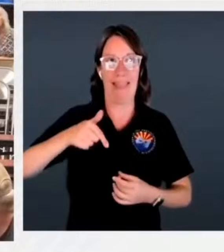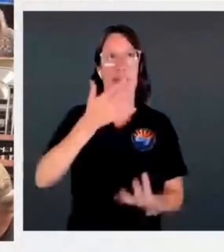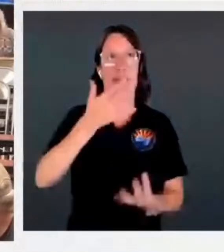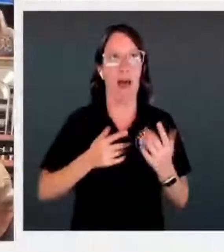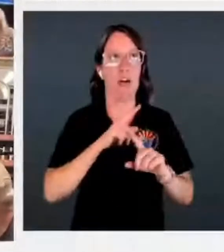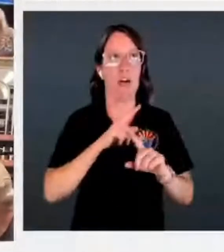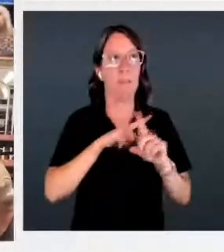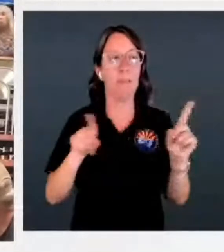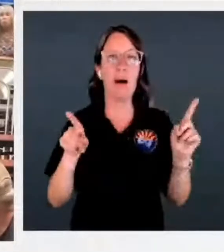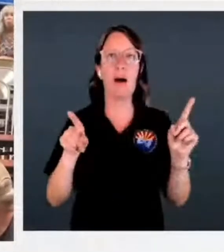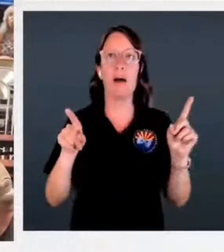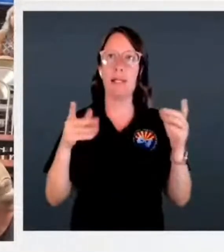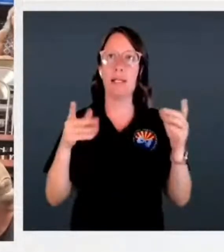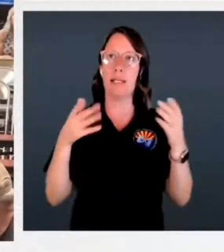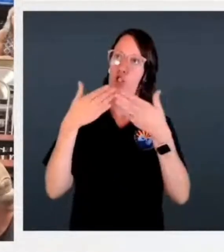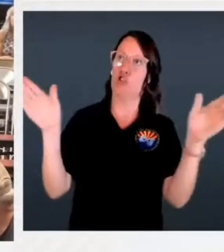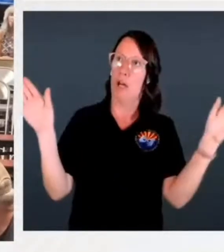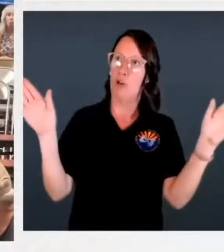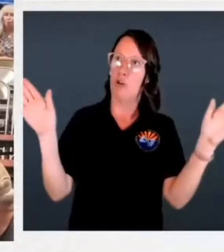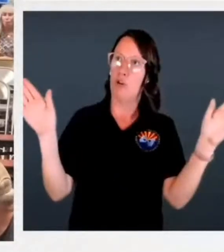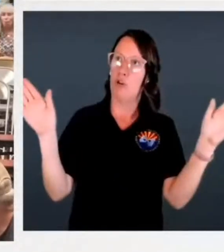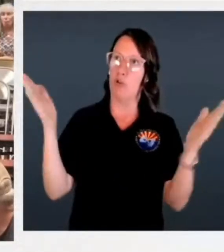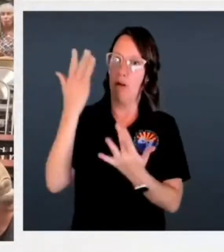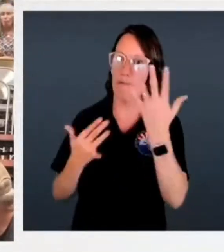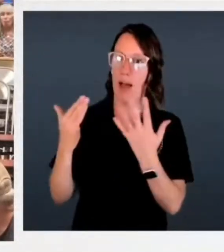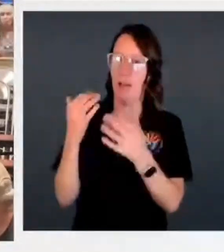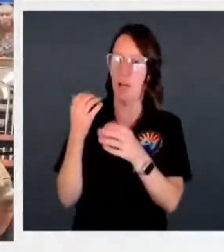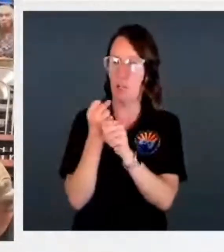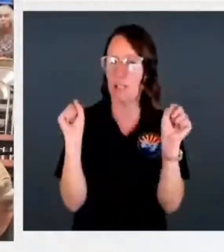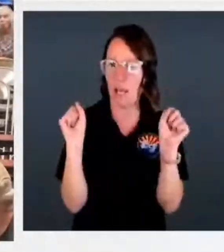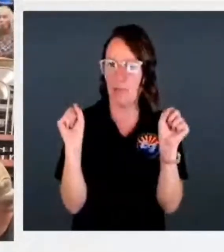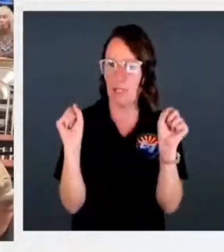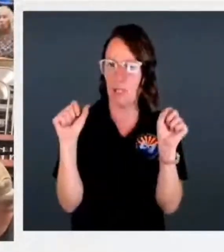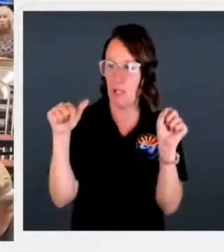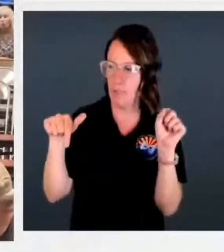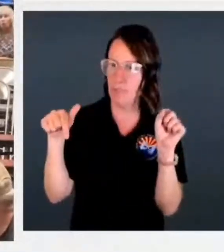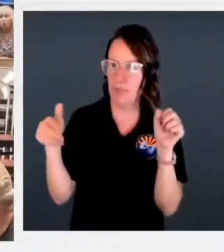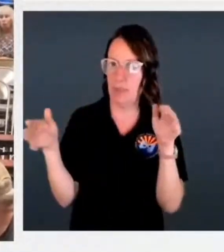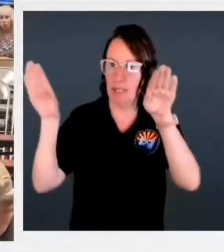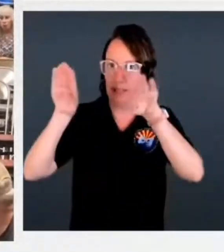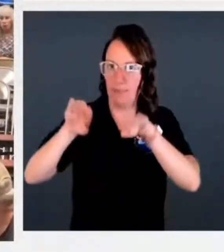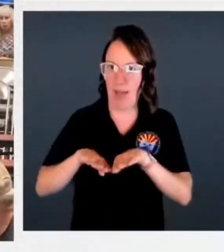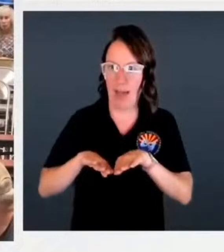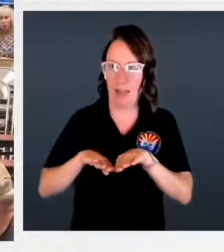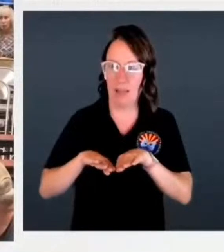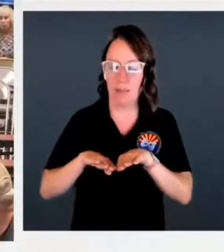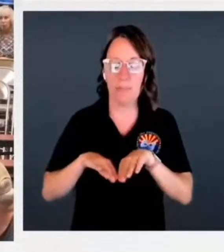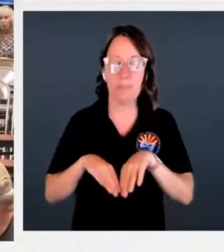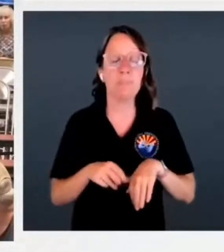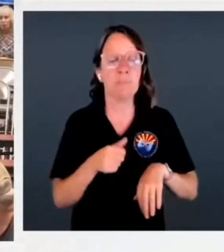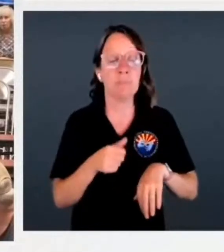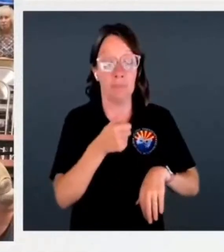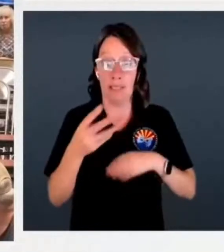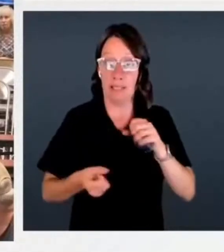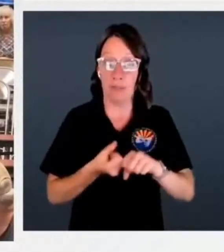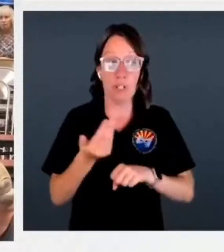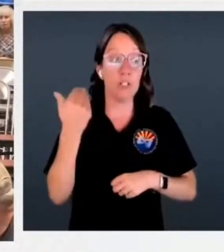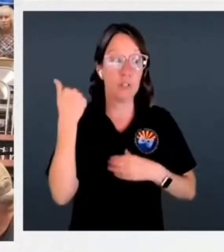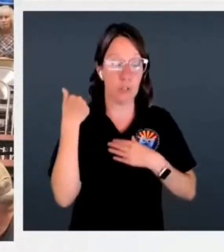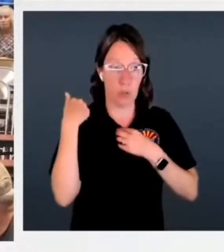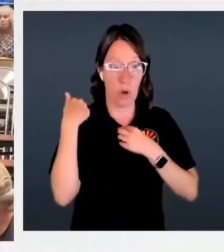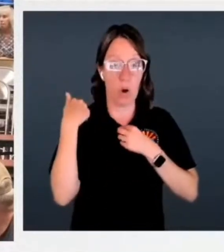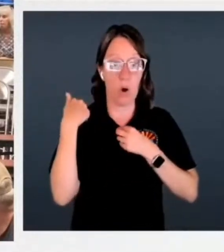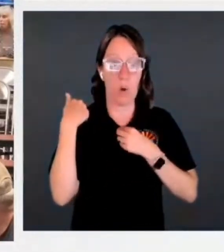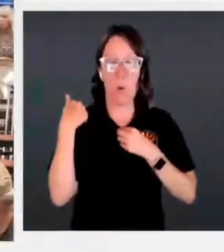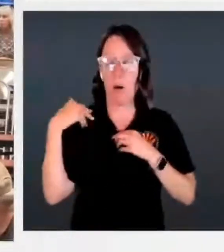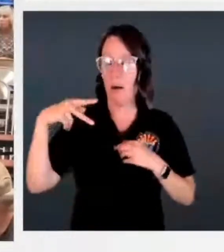fire safety in the Scott Valley. A few years ago, we had the Pastures of